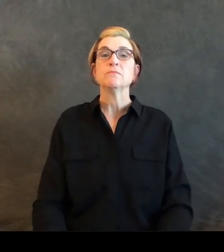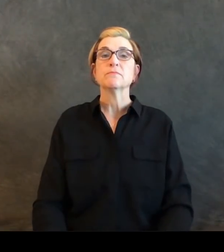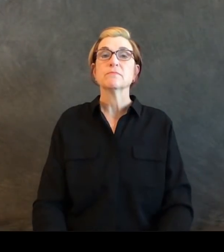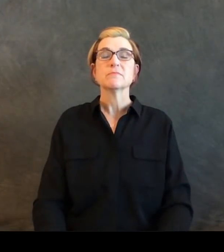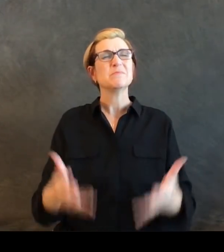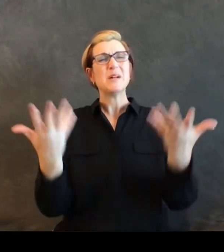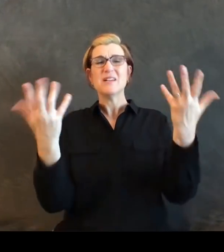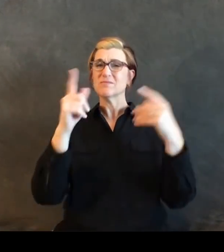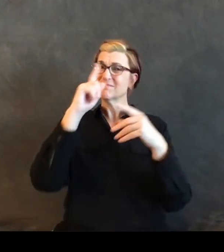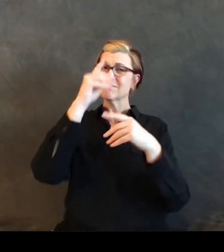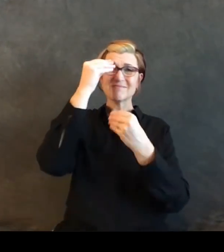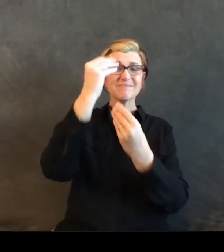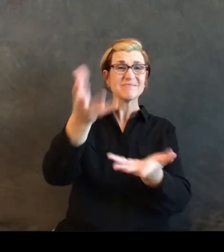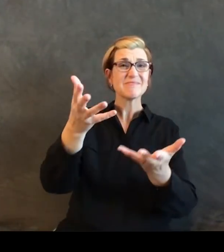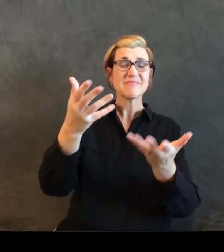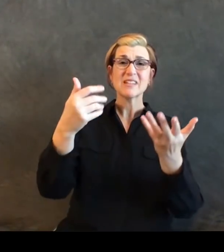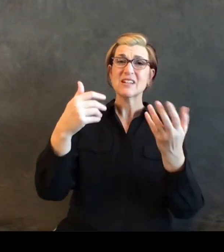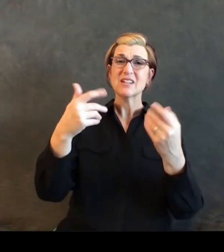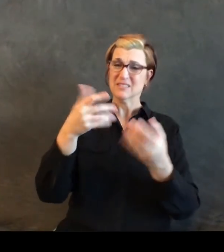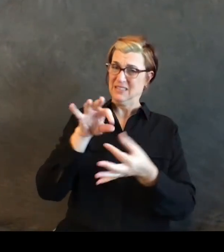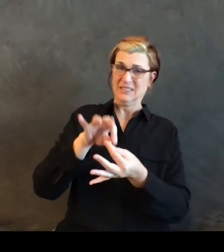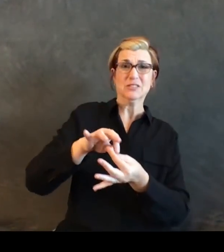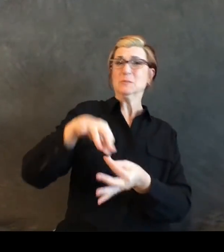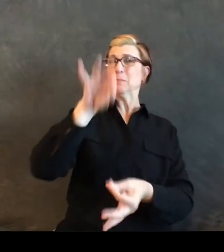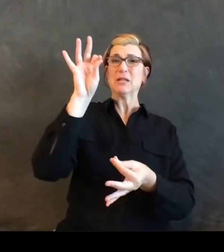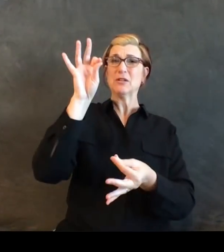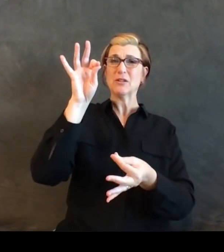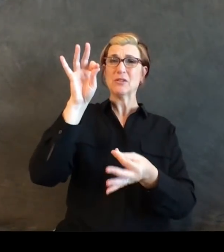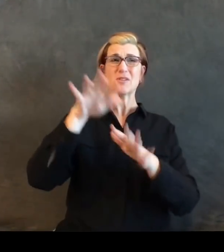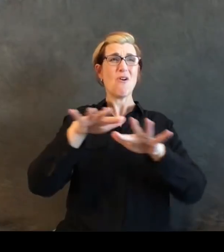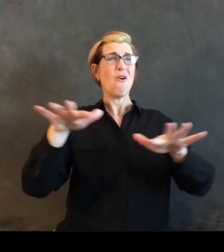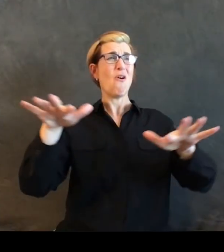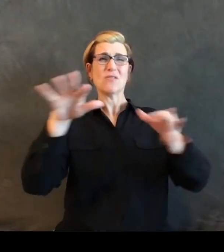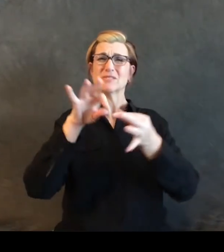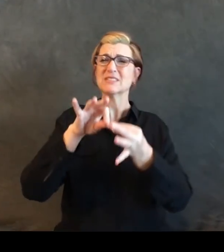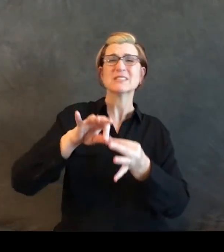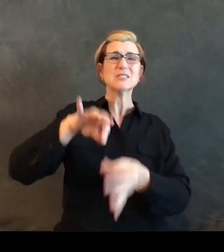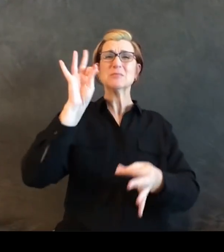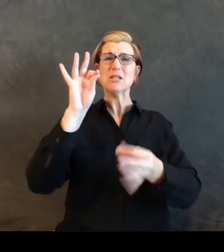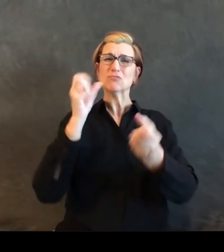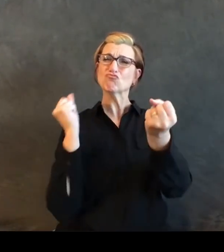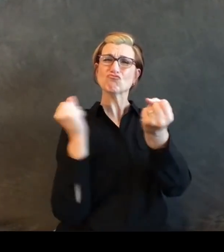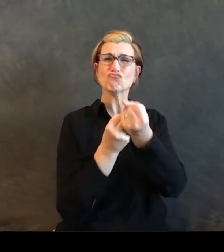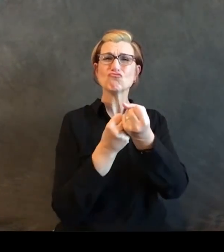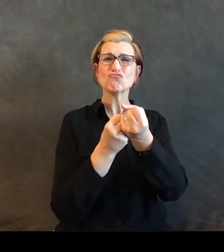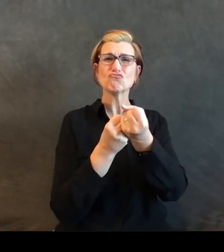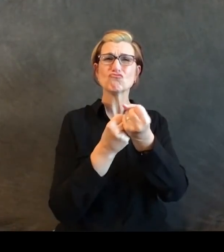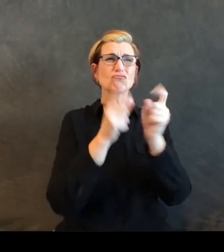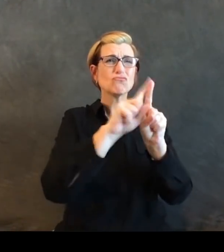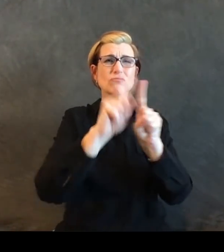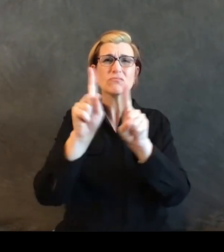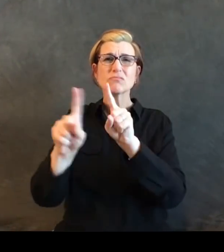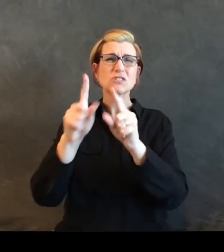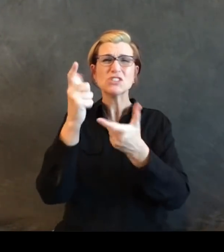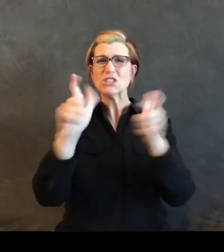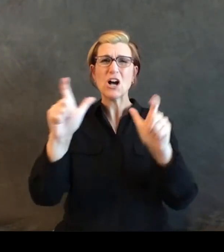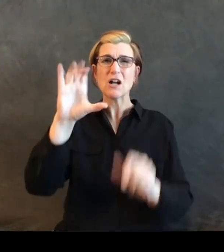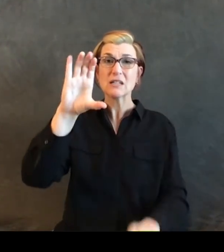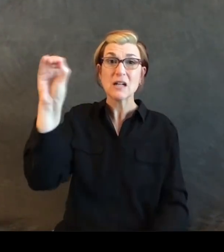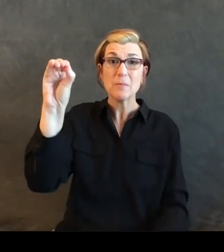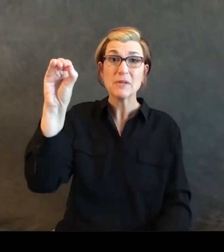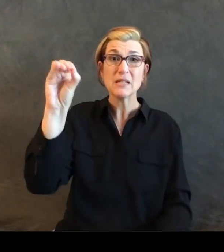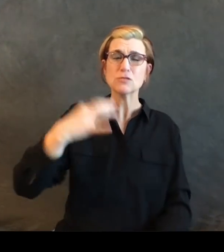spirit with respect to these companies. And I don't have to use it very